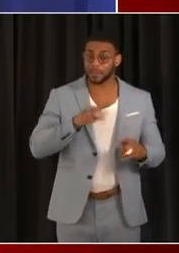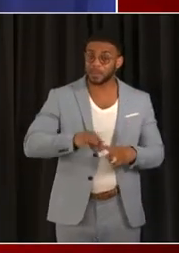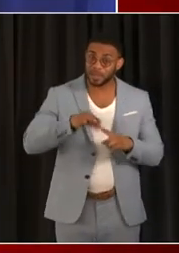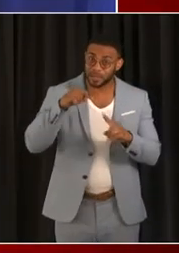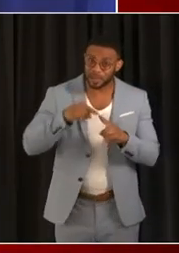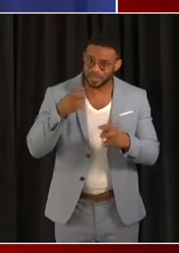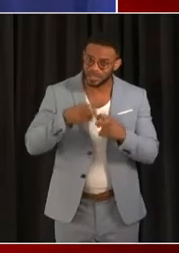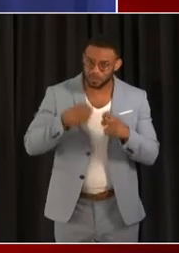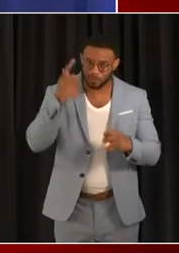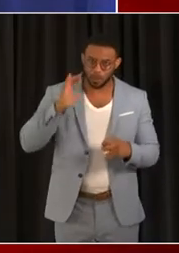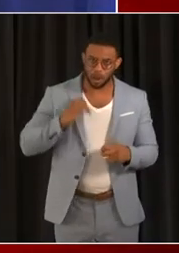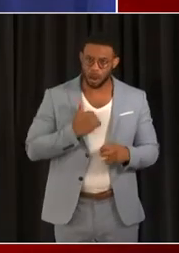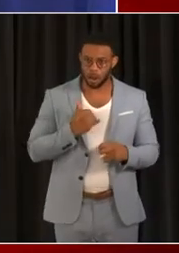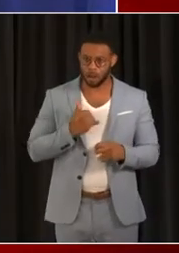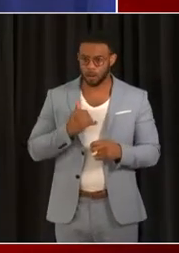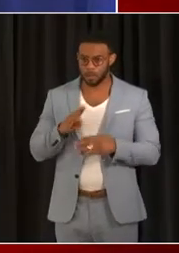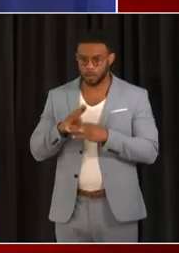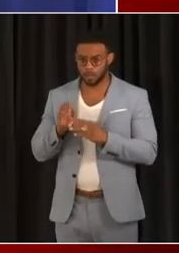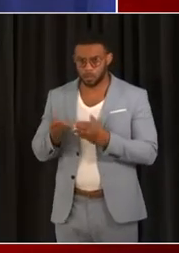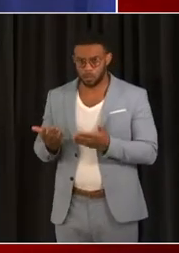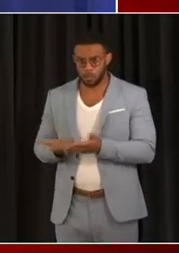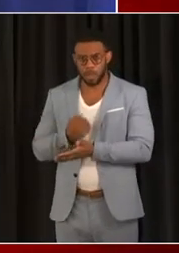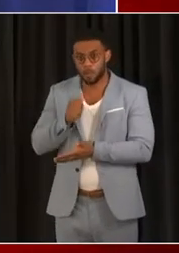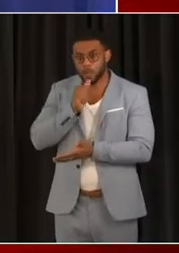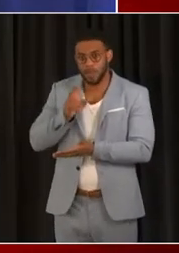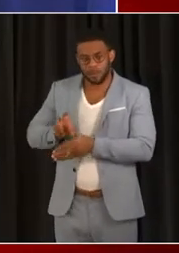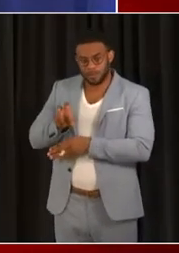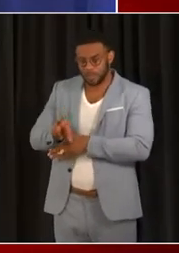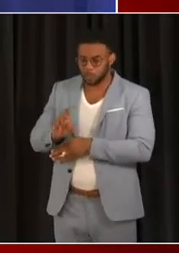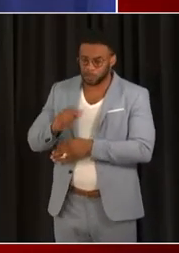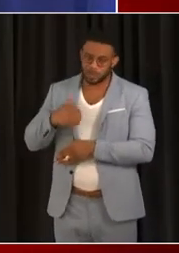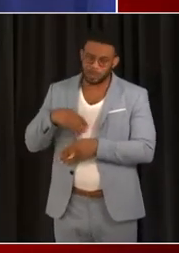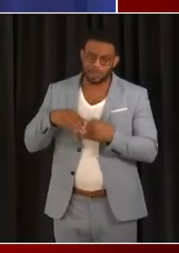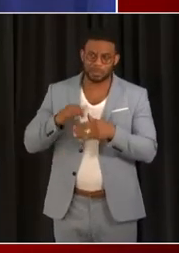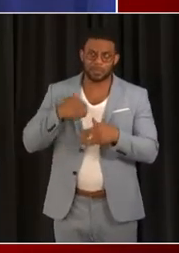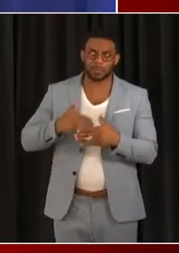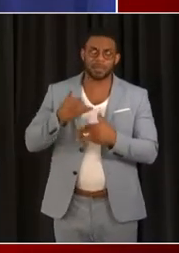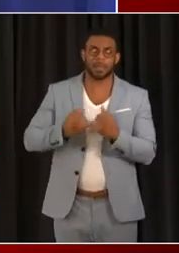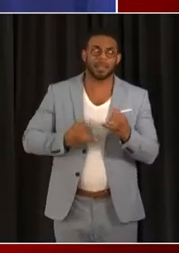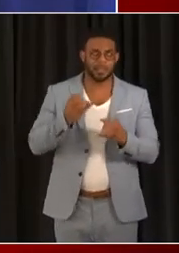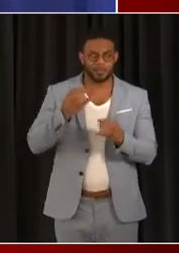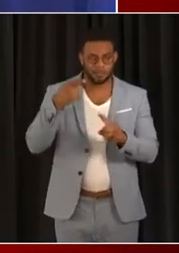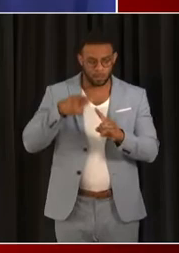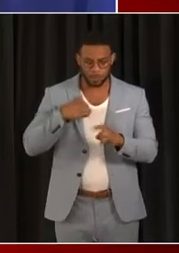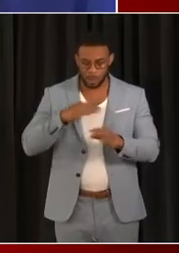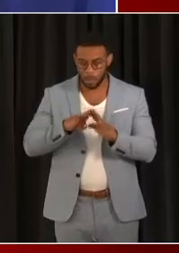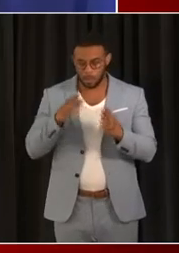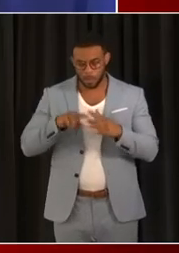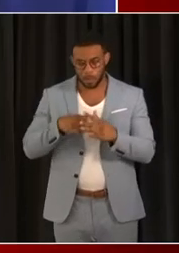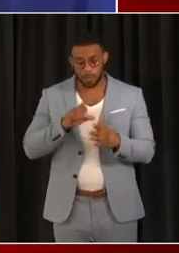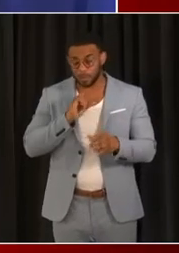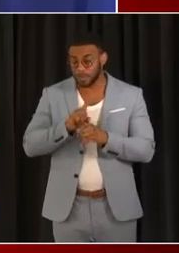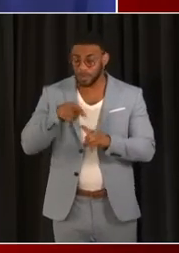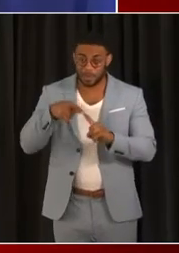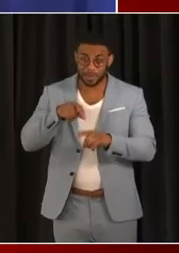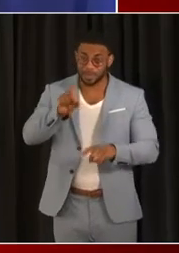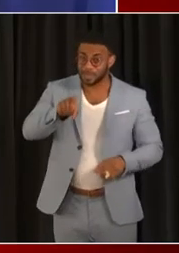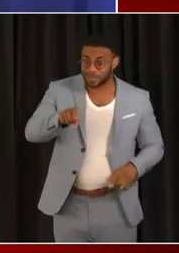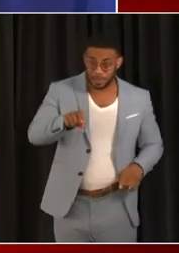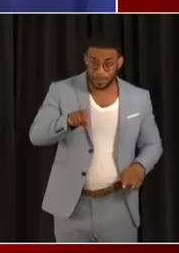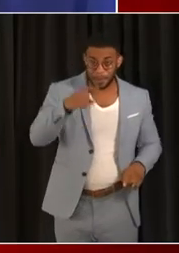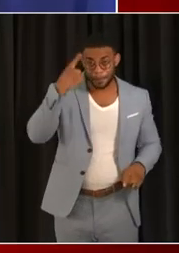is particularly difficult for our businesses to raise private investment, which leads me to my last and final point in my opening, which is really about